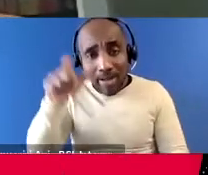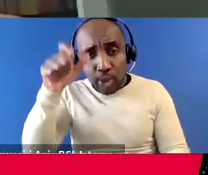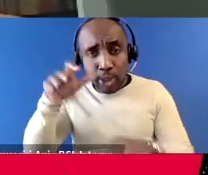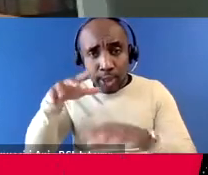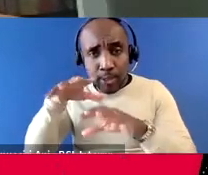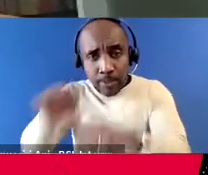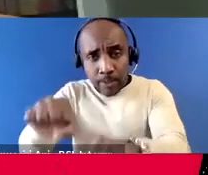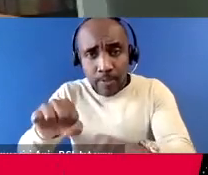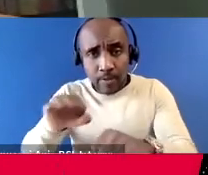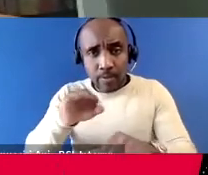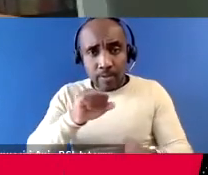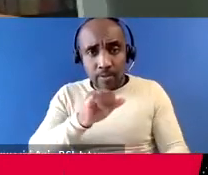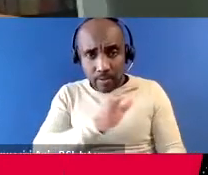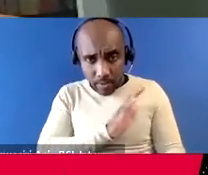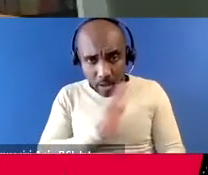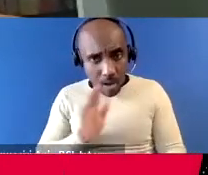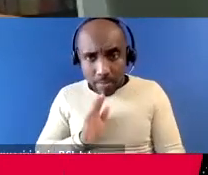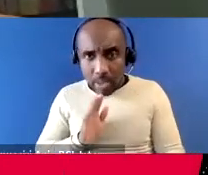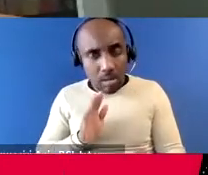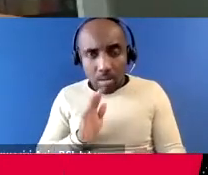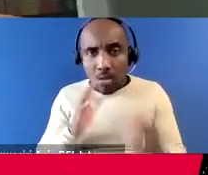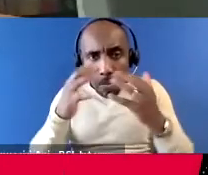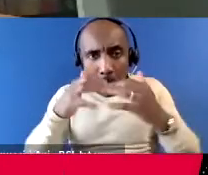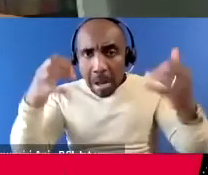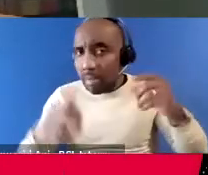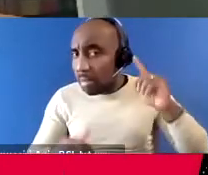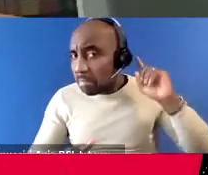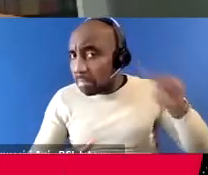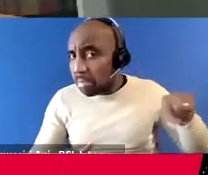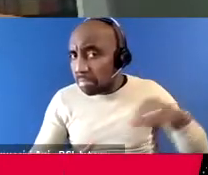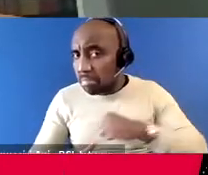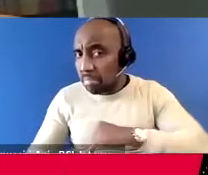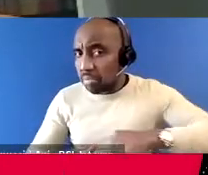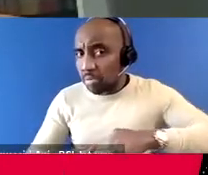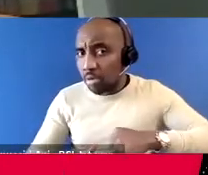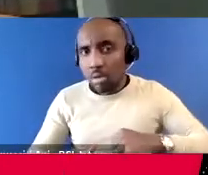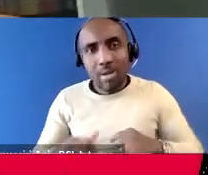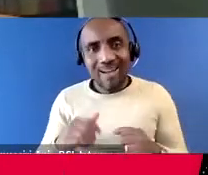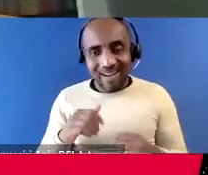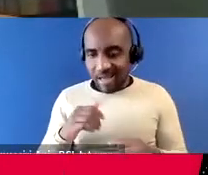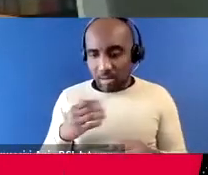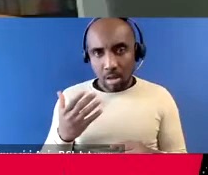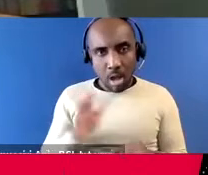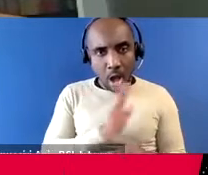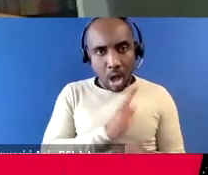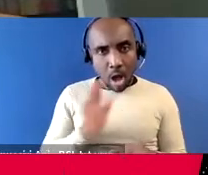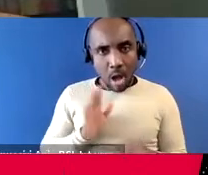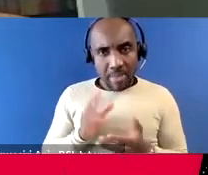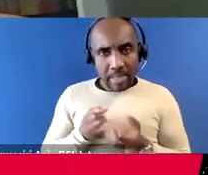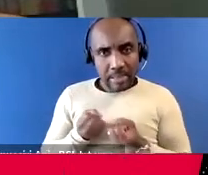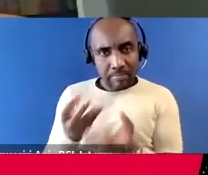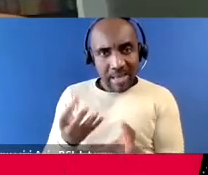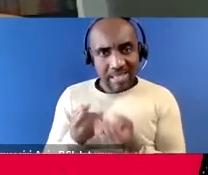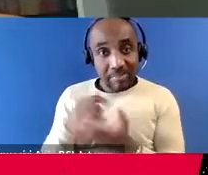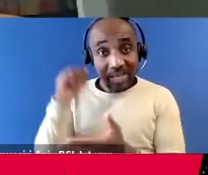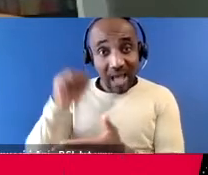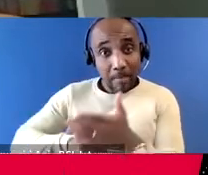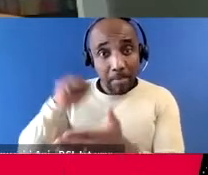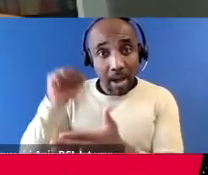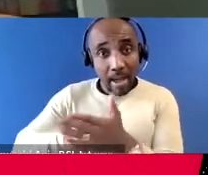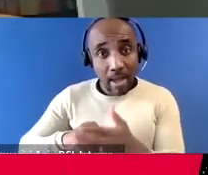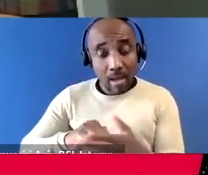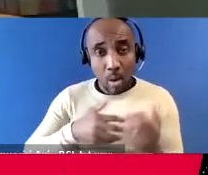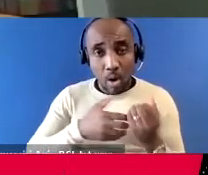even without parliamentary approval. And military expenditure is going up, both in terms of purchase and the development of